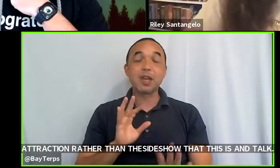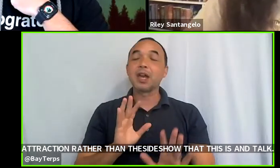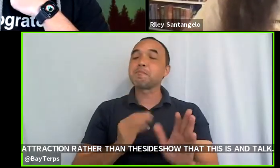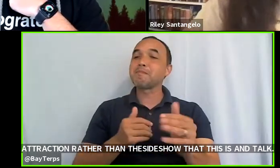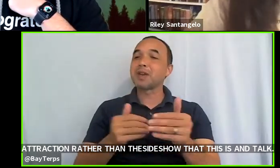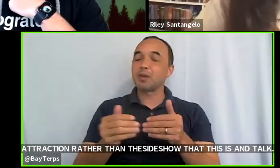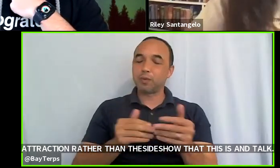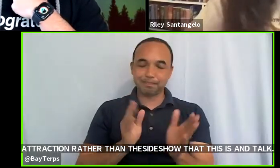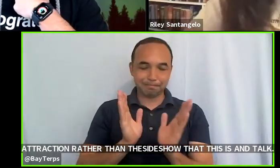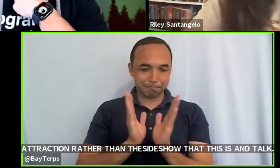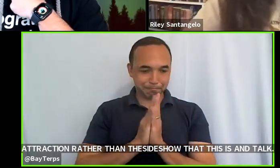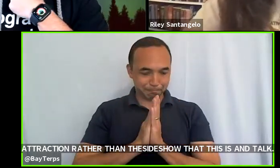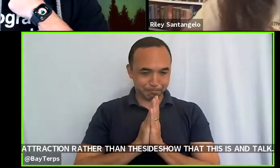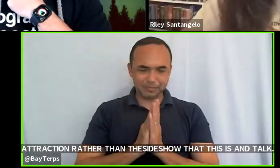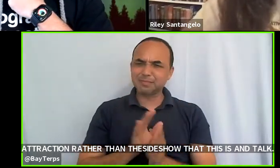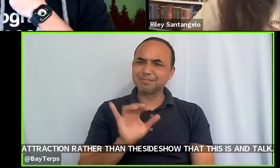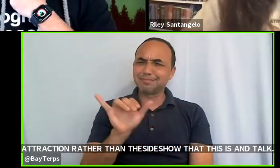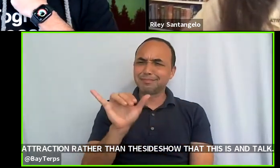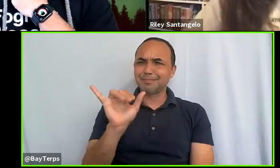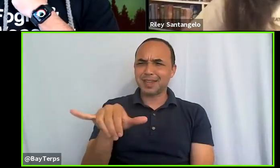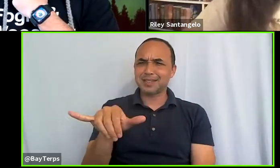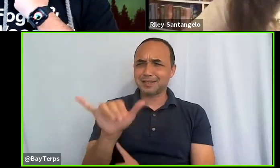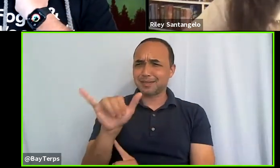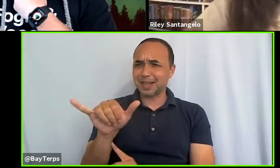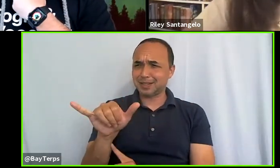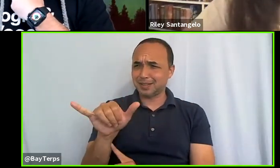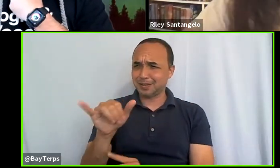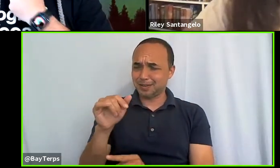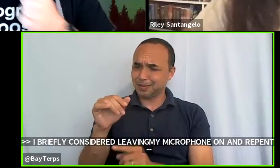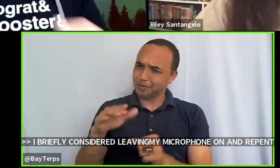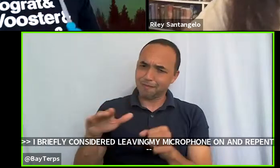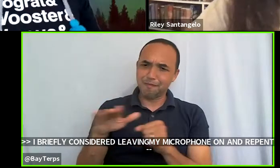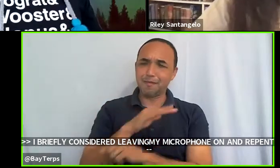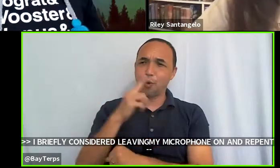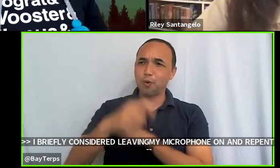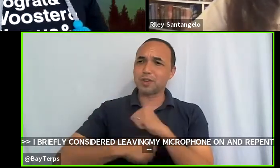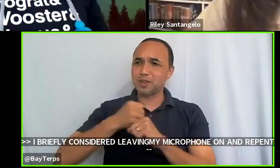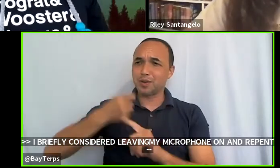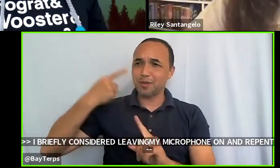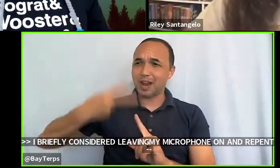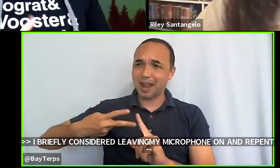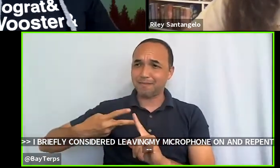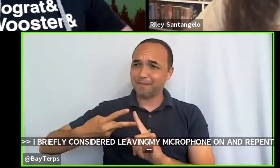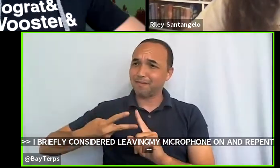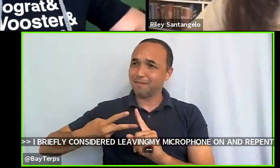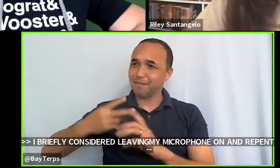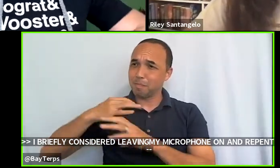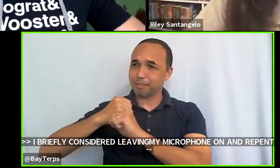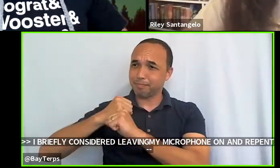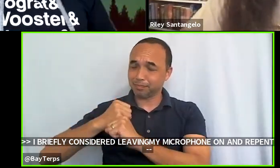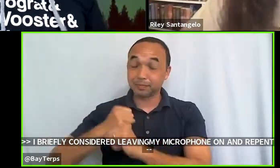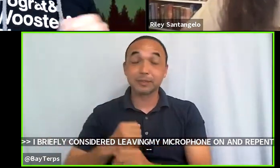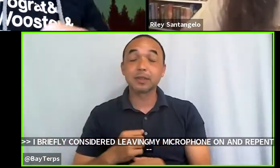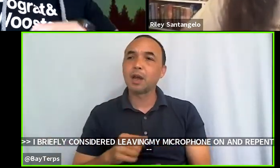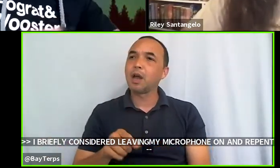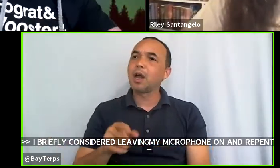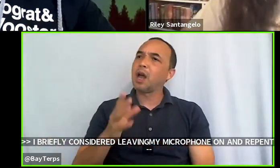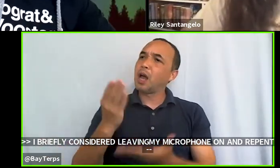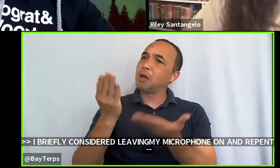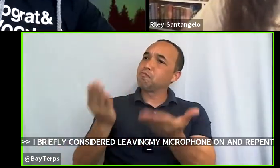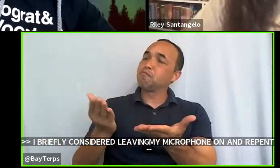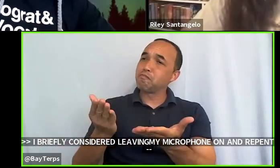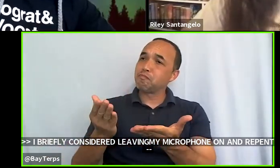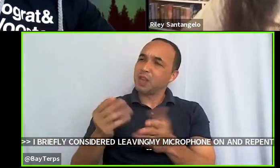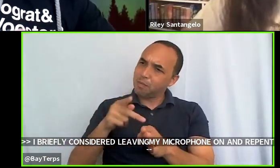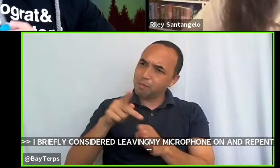That's the entire year and a half in review right there. Riley, you are a professional graphic